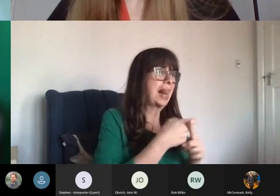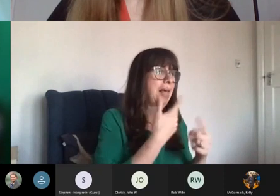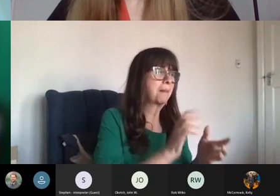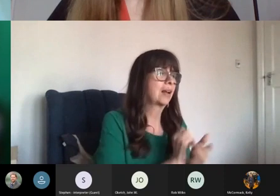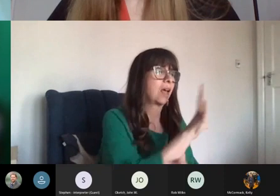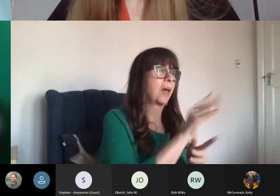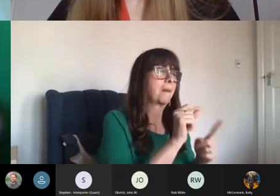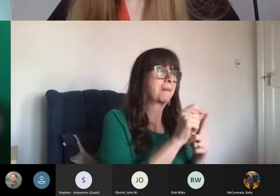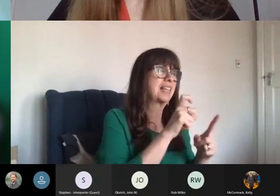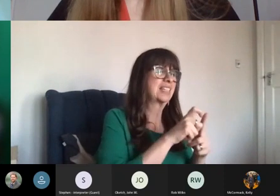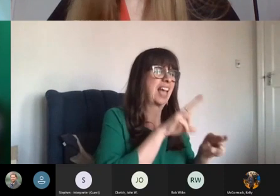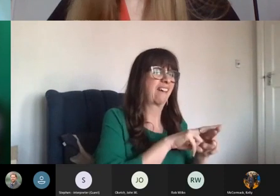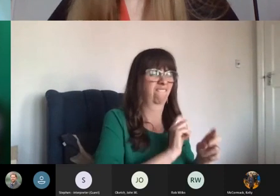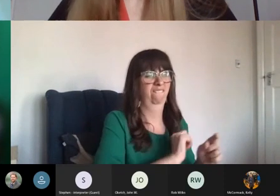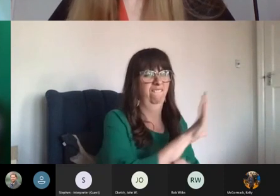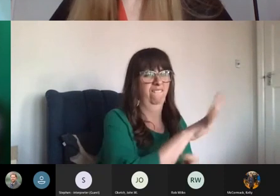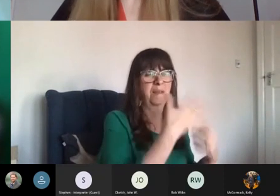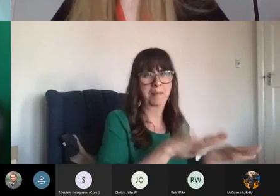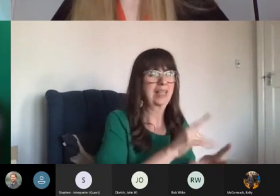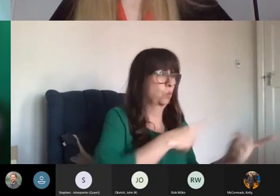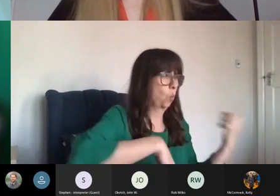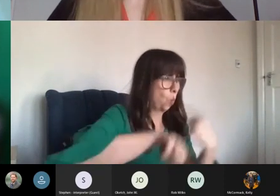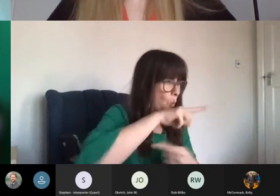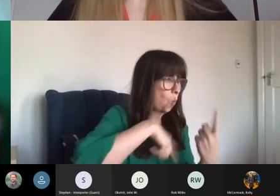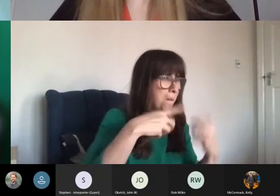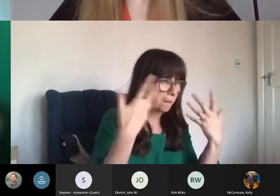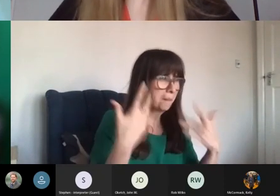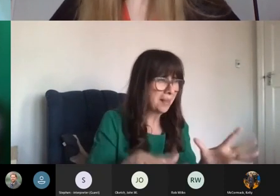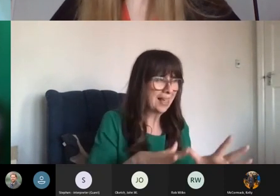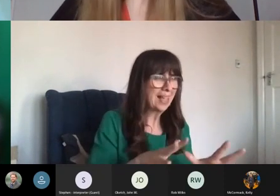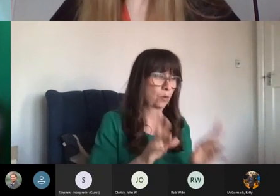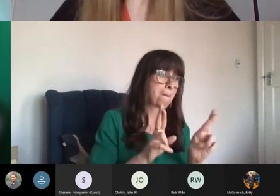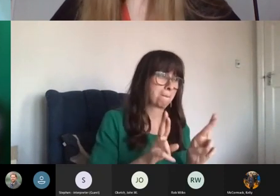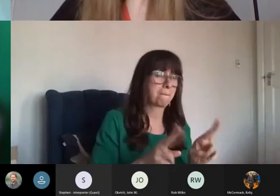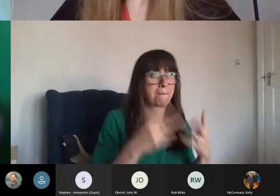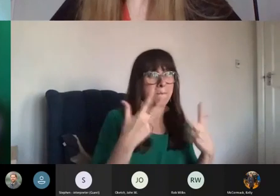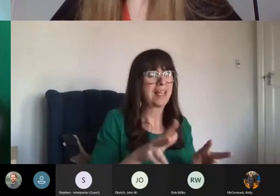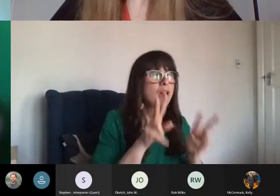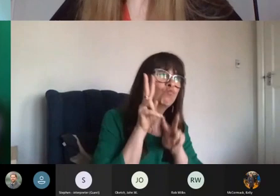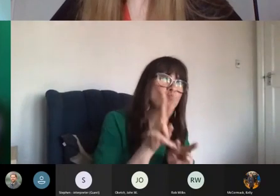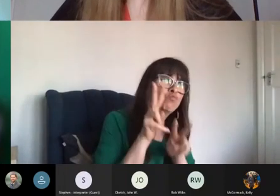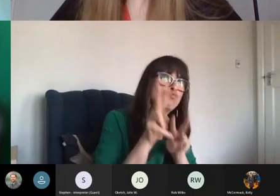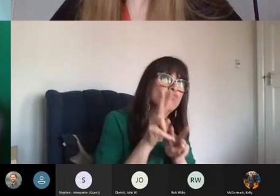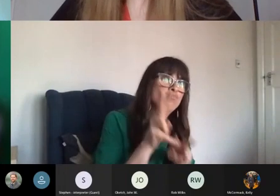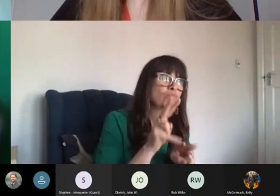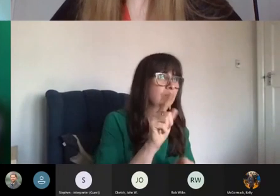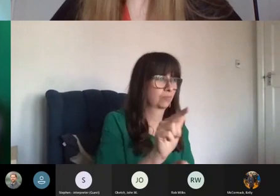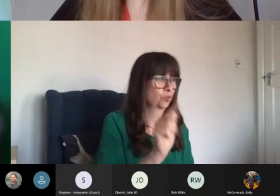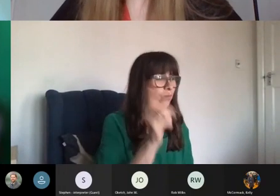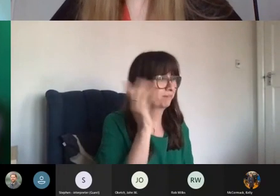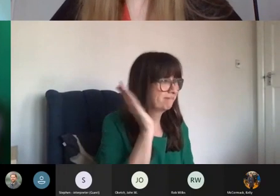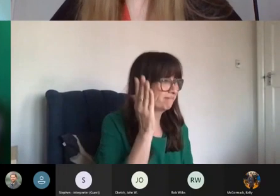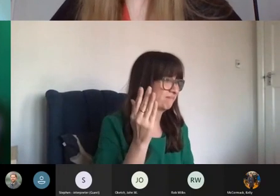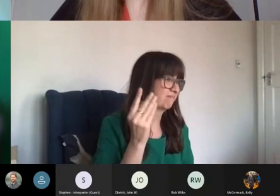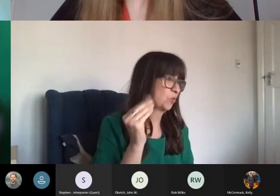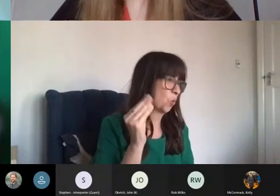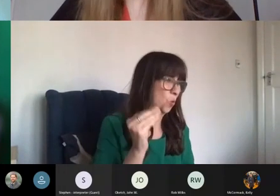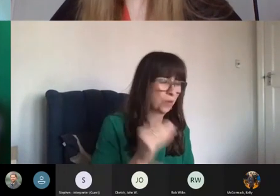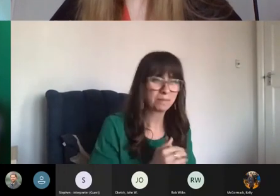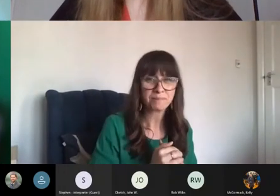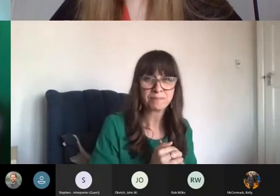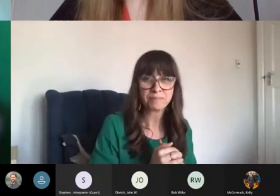so hopefully everybody's had an opportunity to at least see what you were talking about.